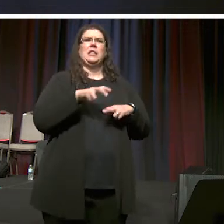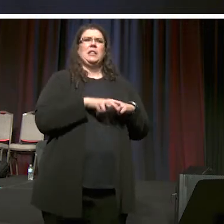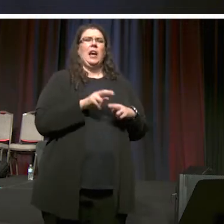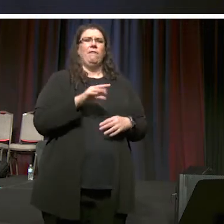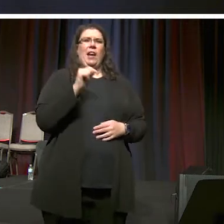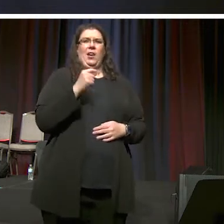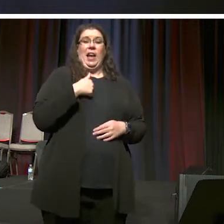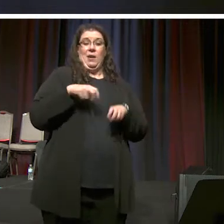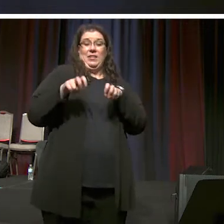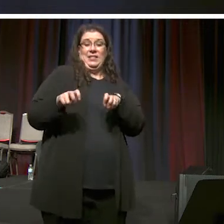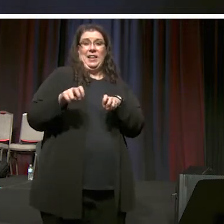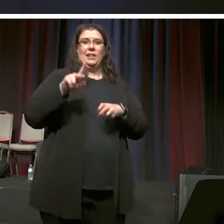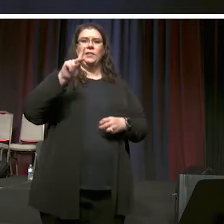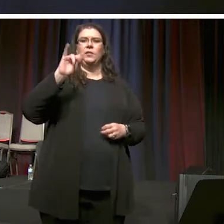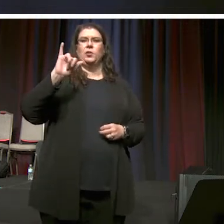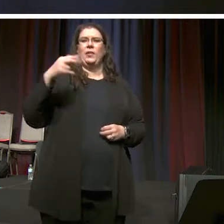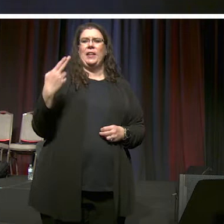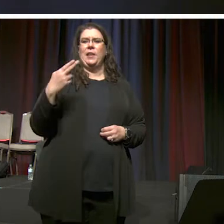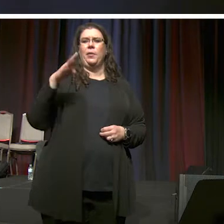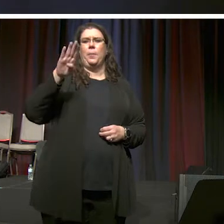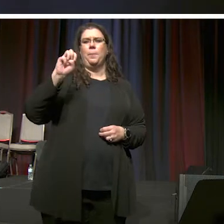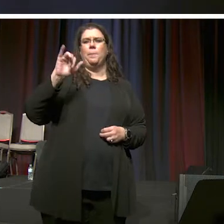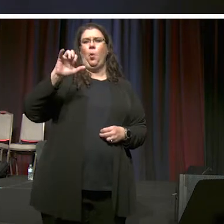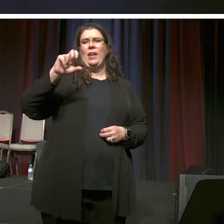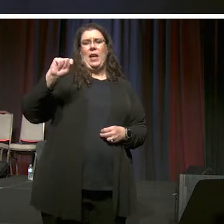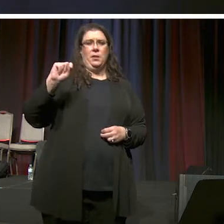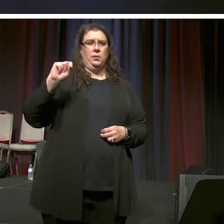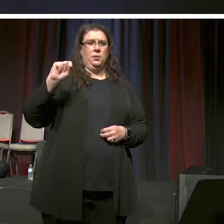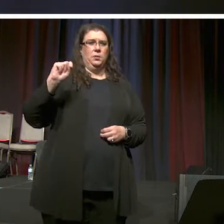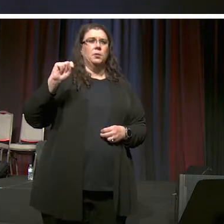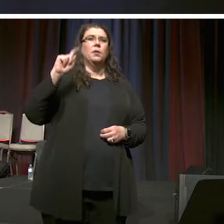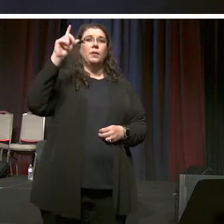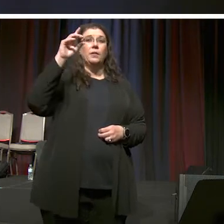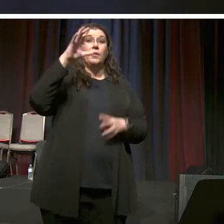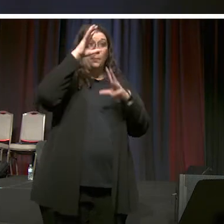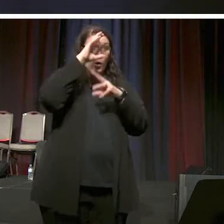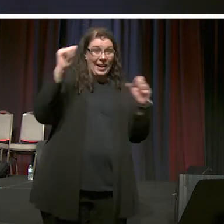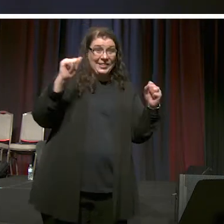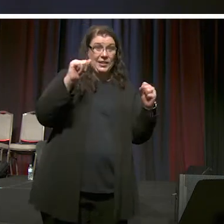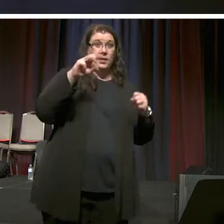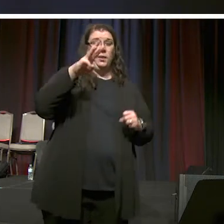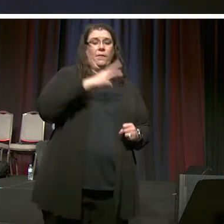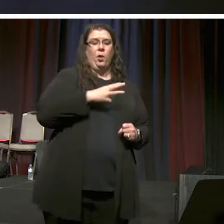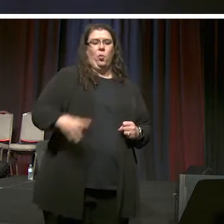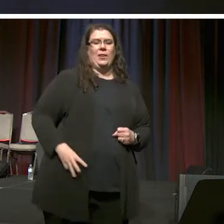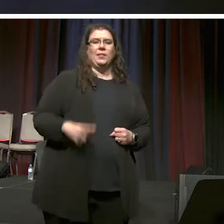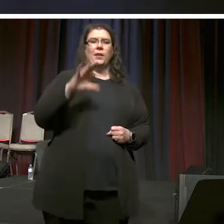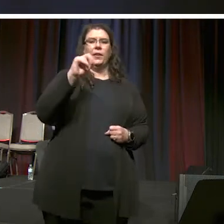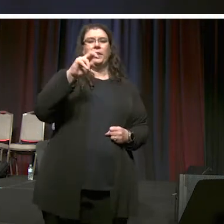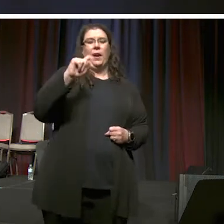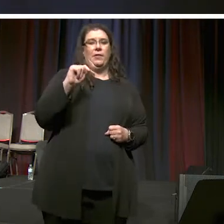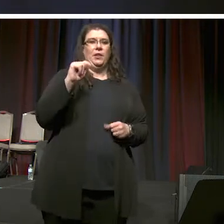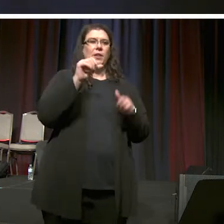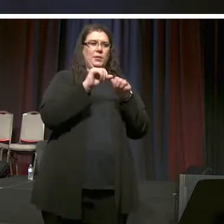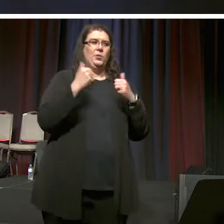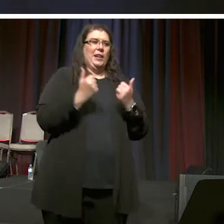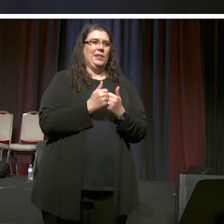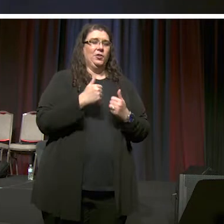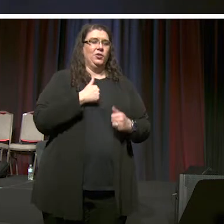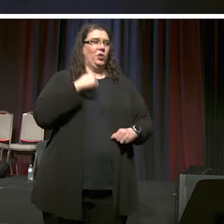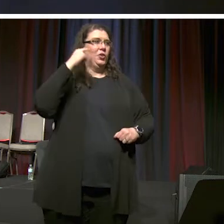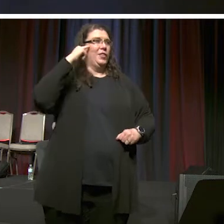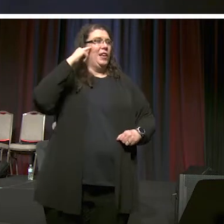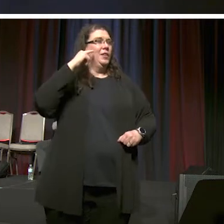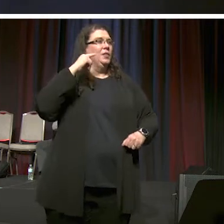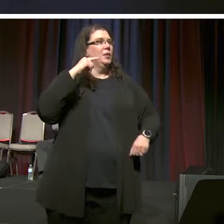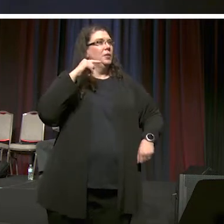I was next to Keith Boyette, the president of the Wesleyan Covenant Association. She thought to herself, oh, this